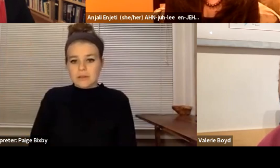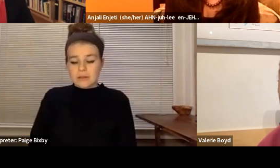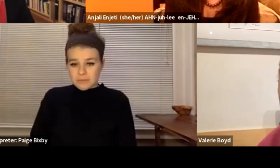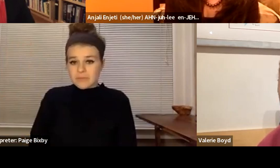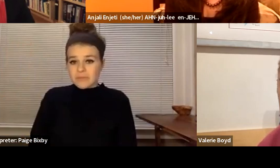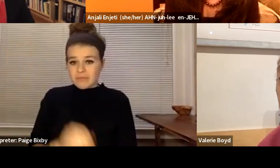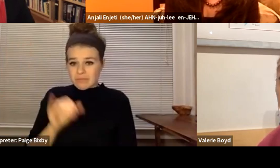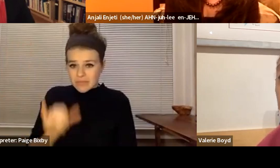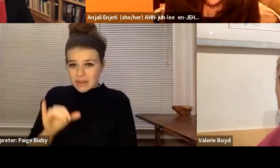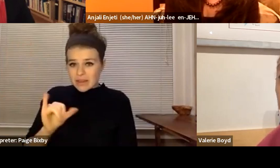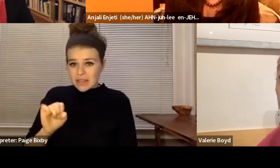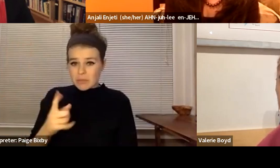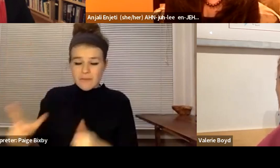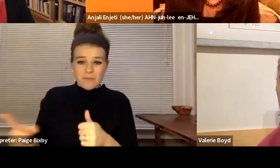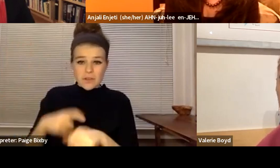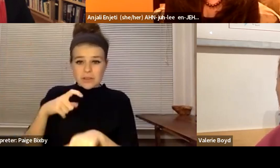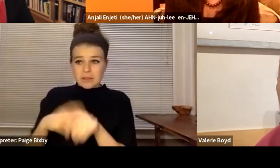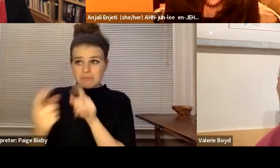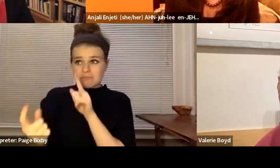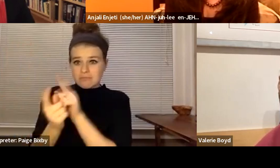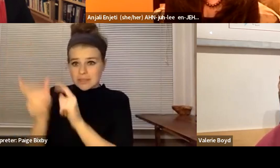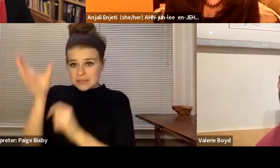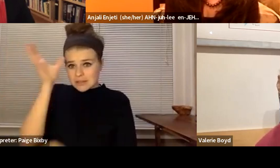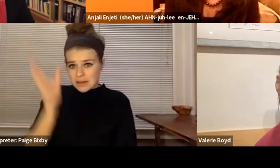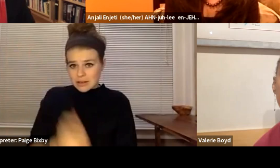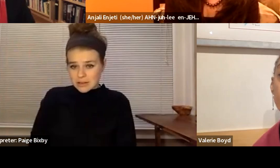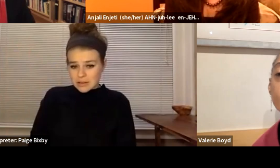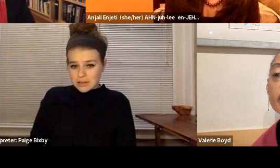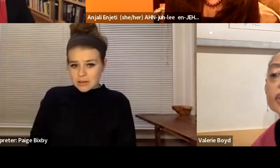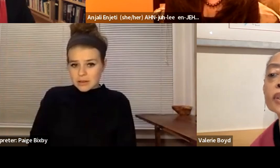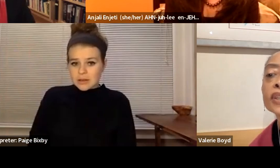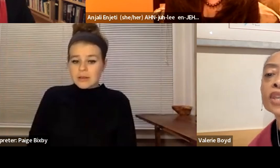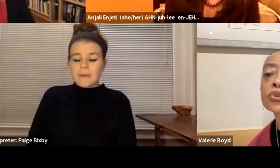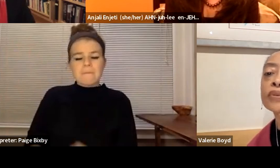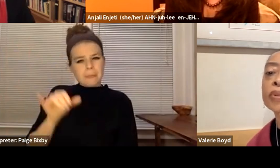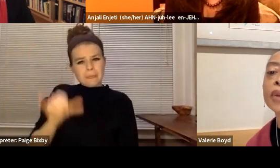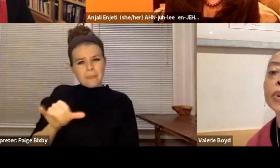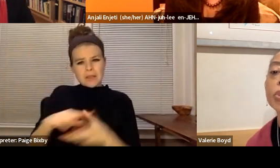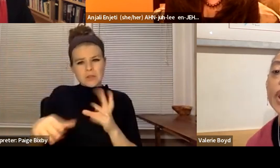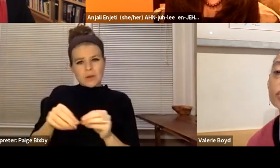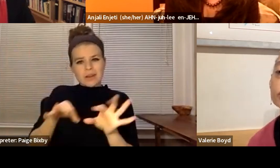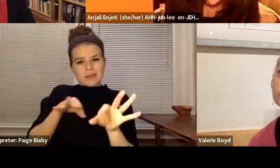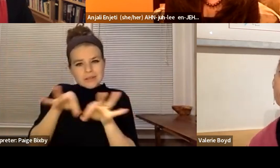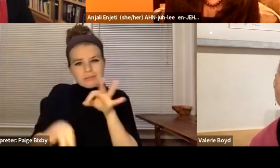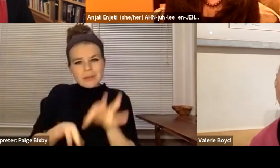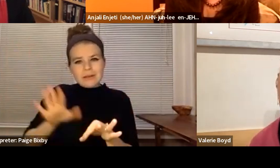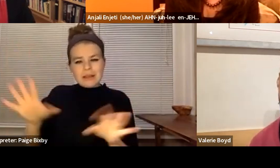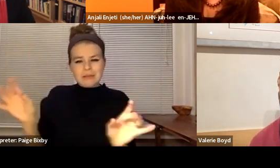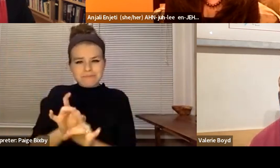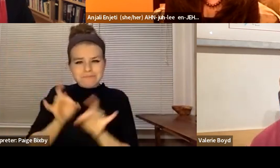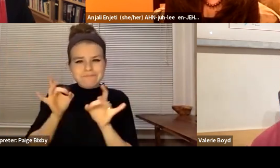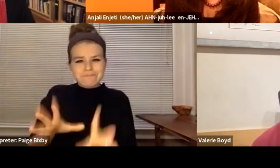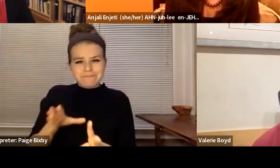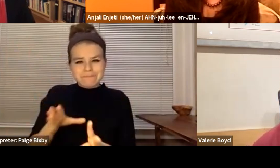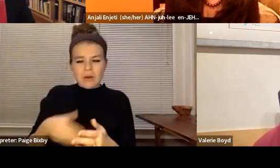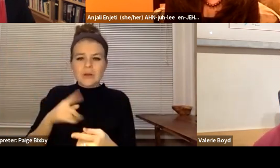Ishmael's first meeting with his father. I said, this story explains his hatred of Black women writers. We